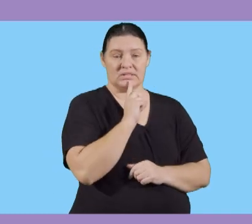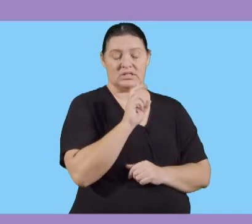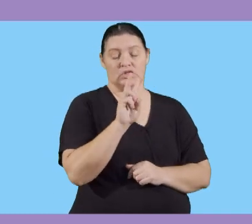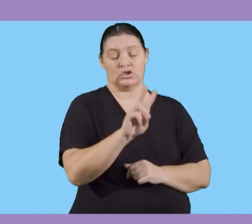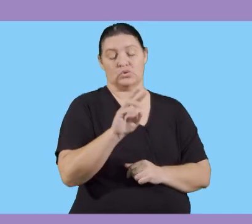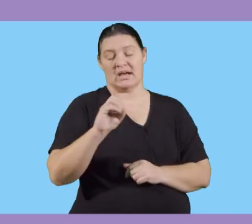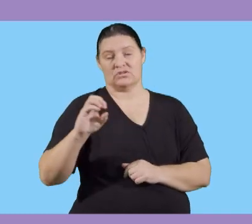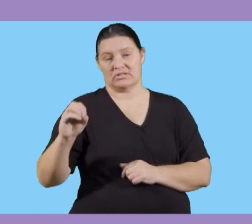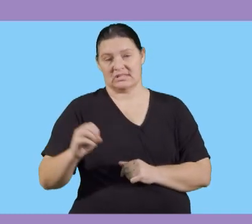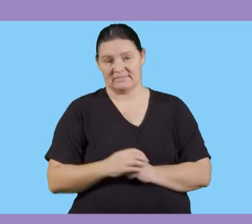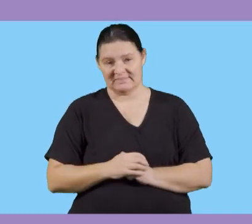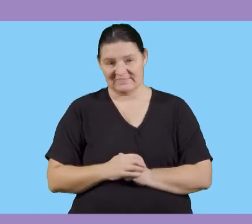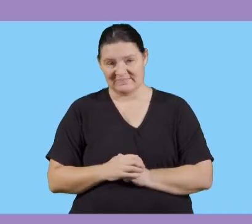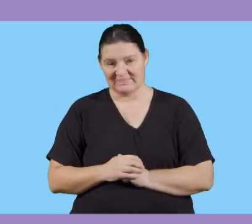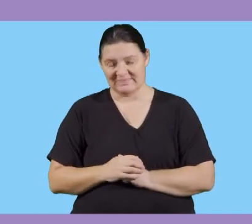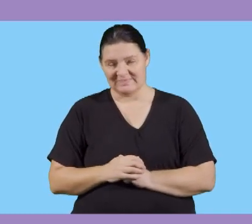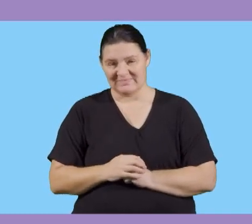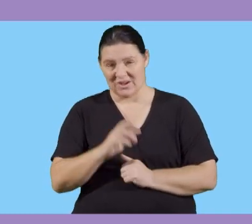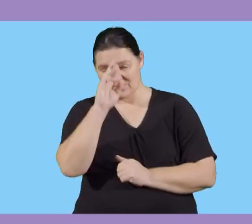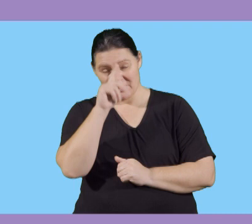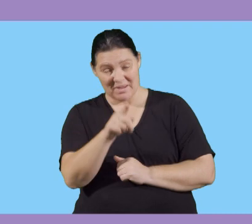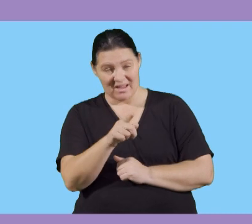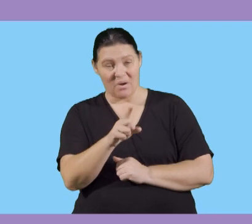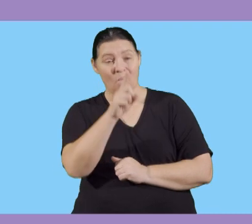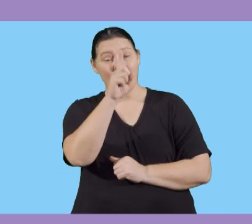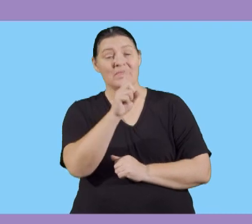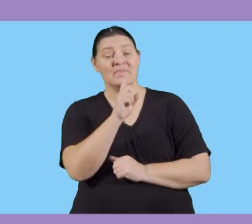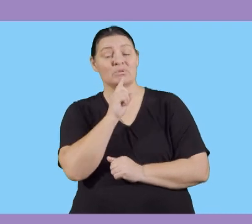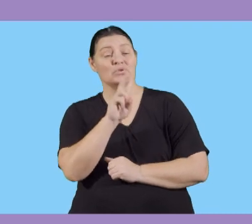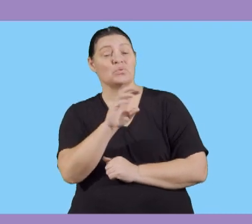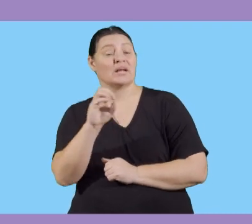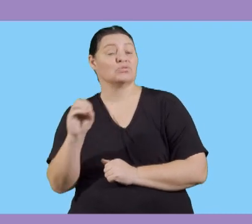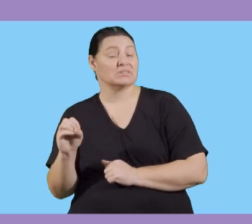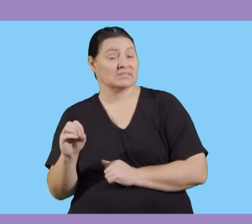1,200. So remember, this 1,200 is,